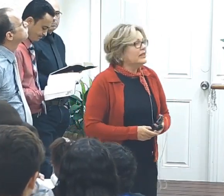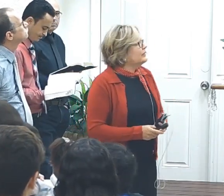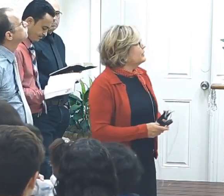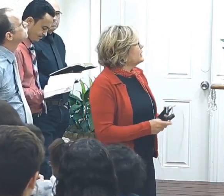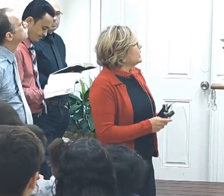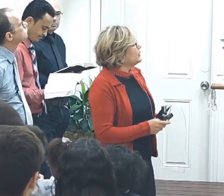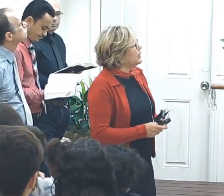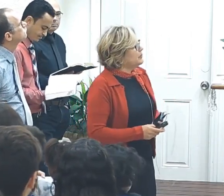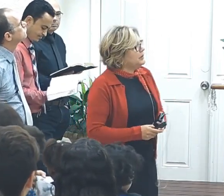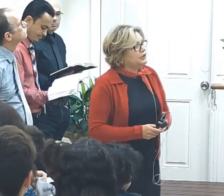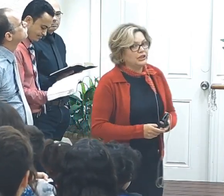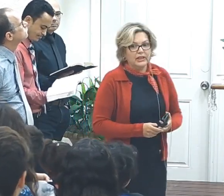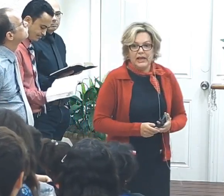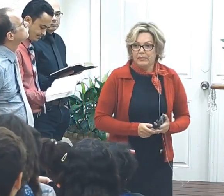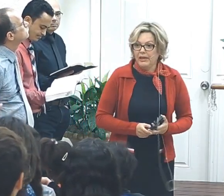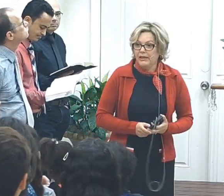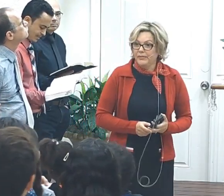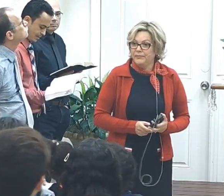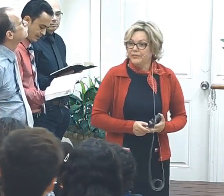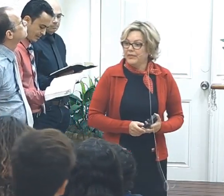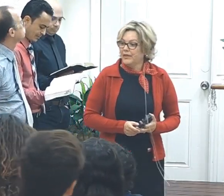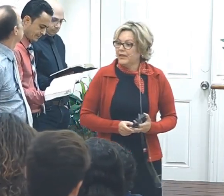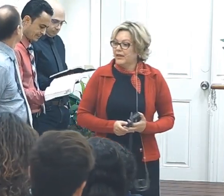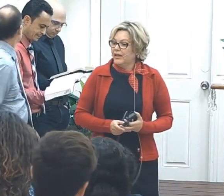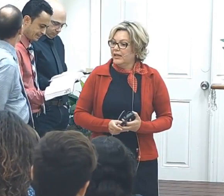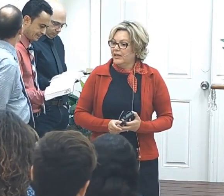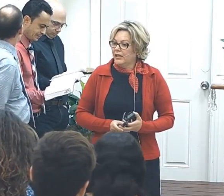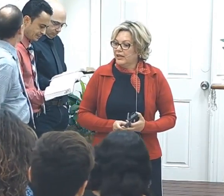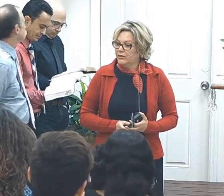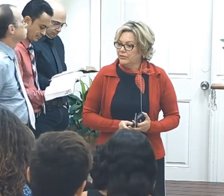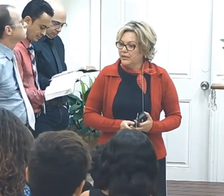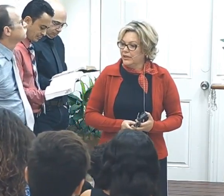I'm going to read, and you will repeat. Amen.